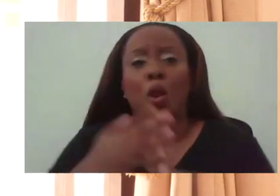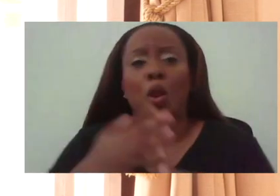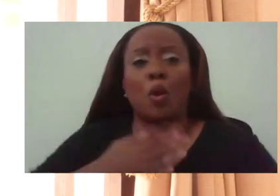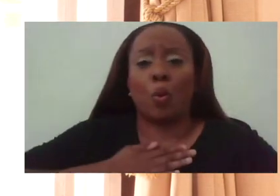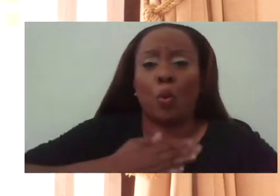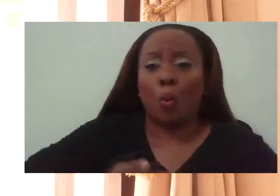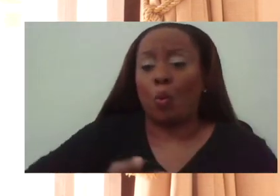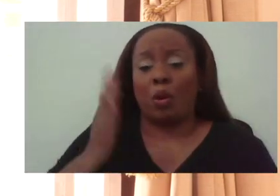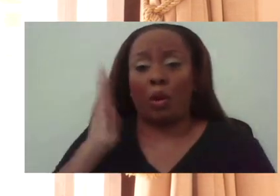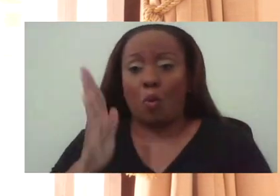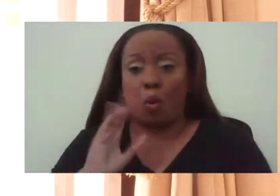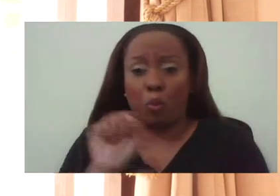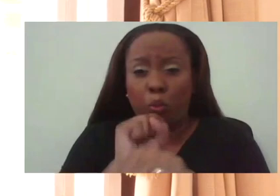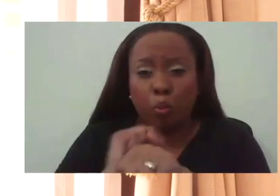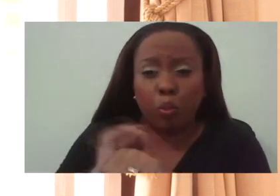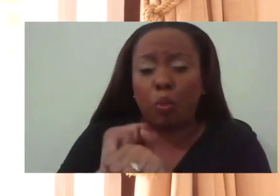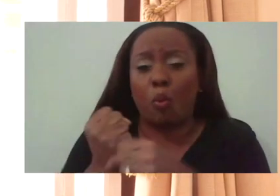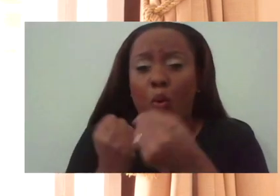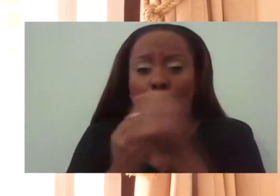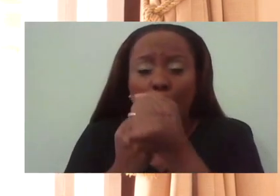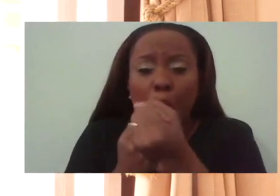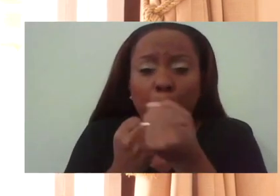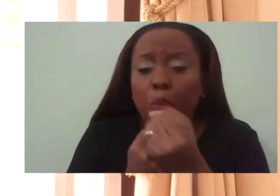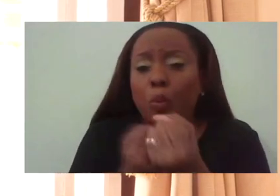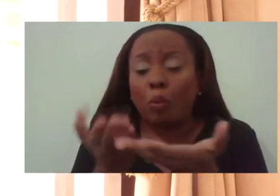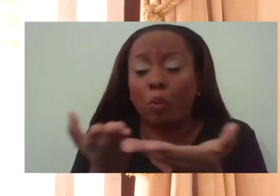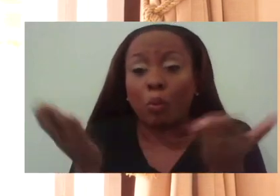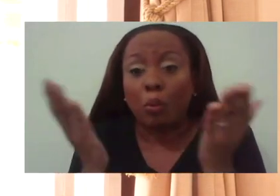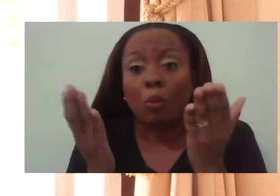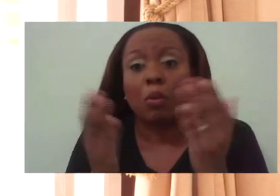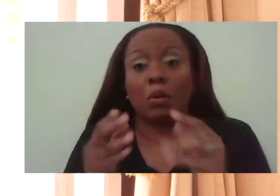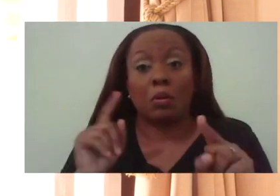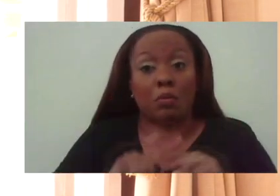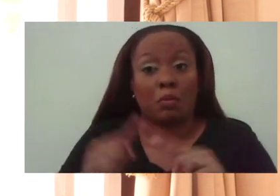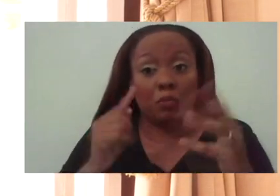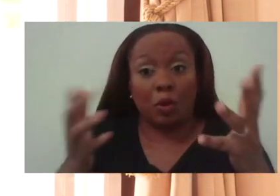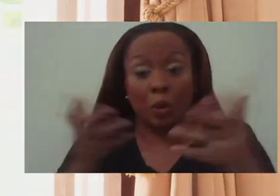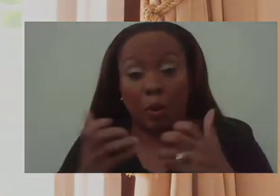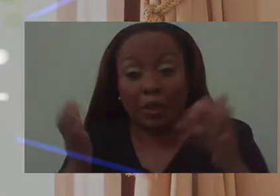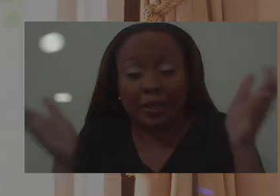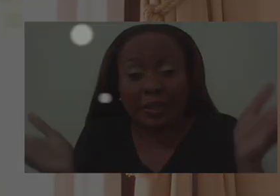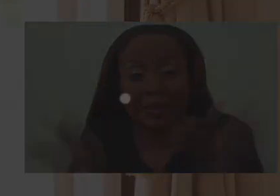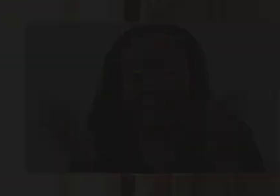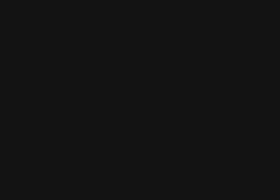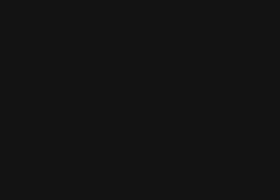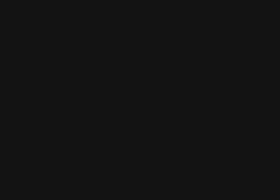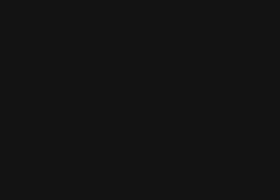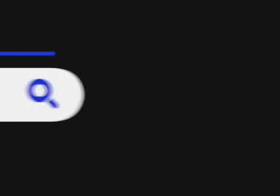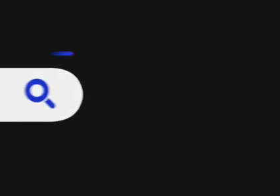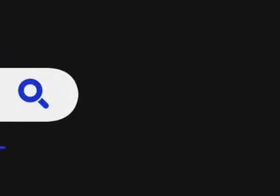behalf, but we really encourage you as a people to step forward in this fight.